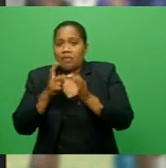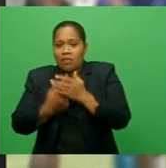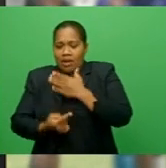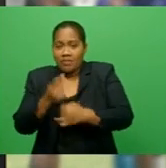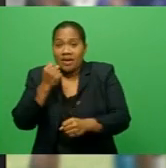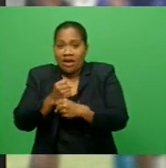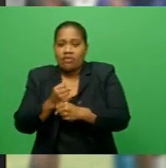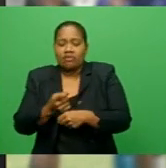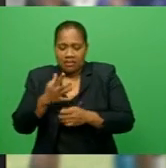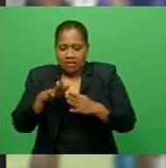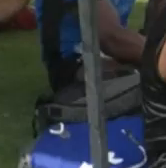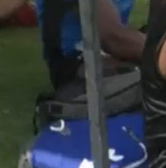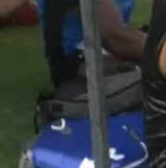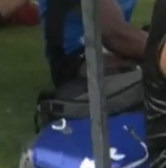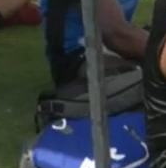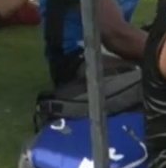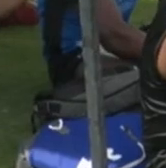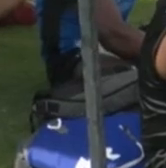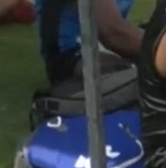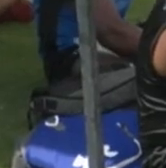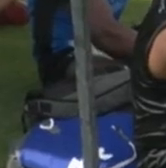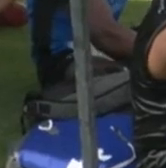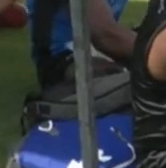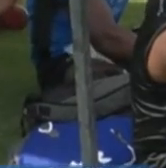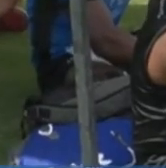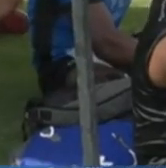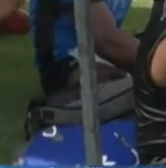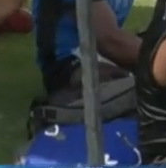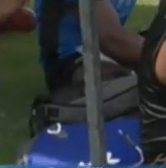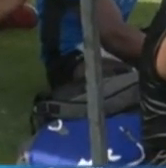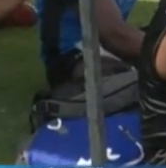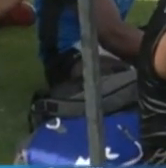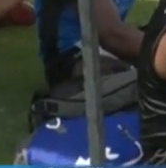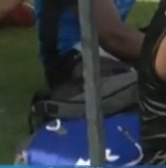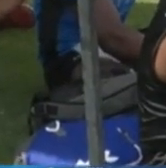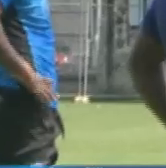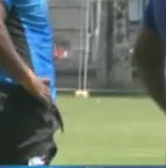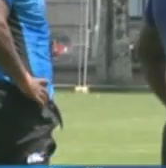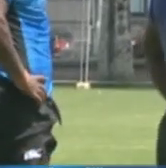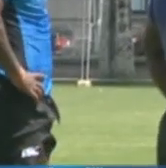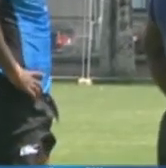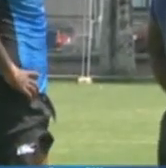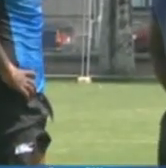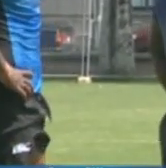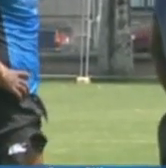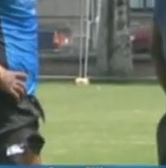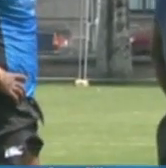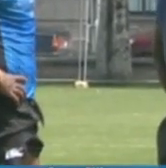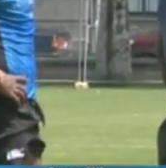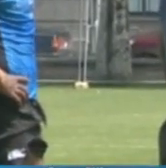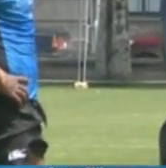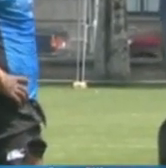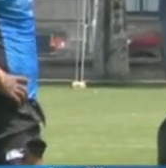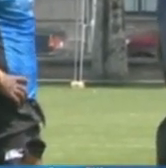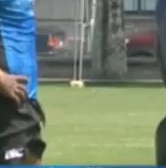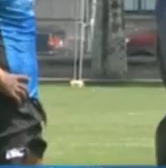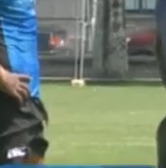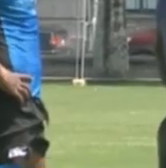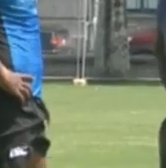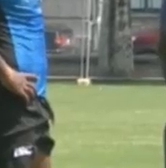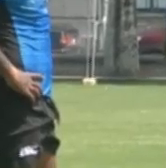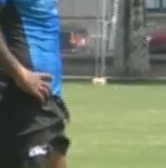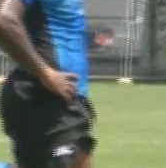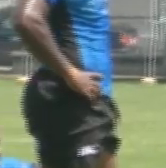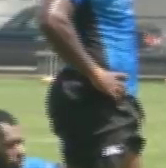in the local rugby arena. Making a return is Olympian Kitione Talinga, while the coaching panel has included Chone